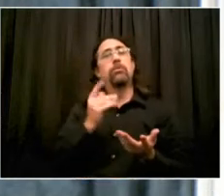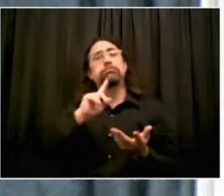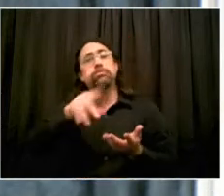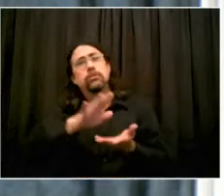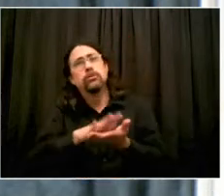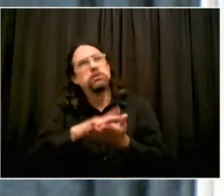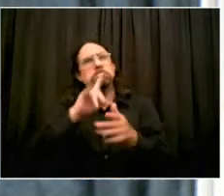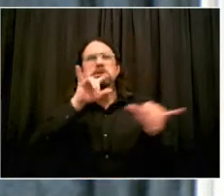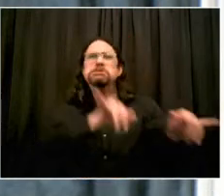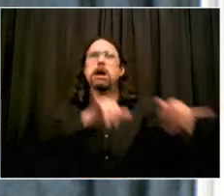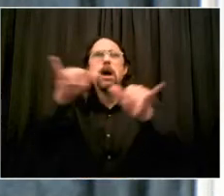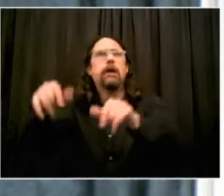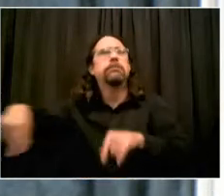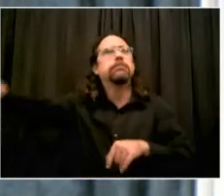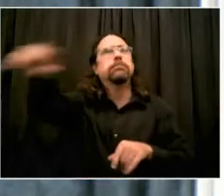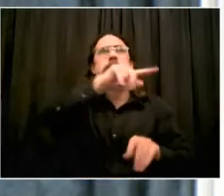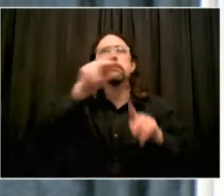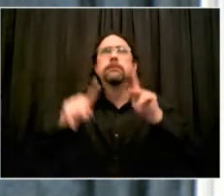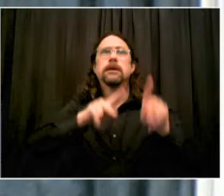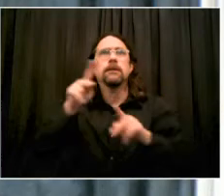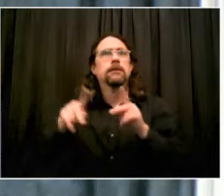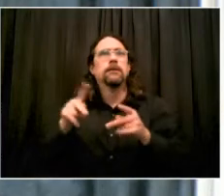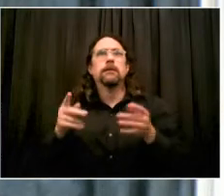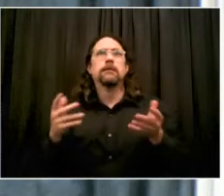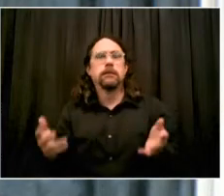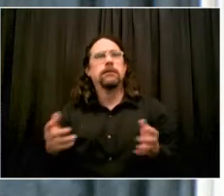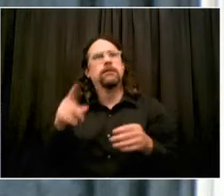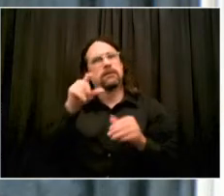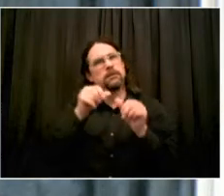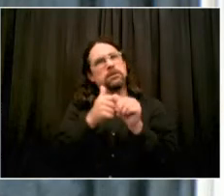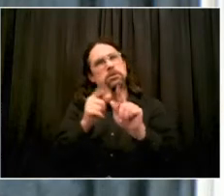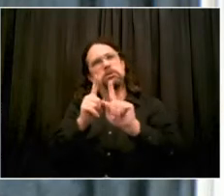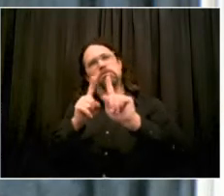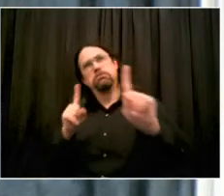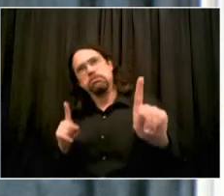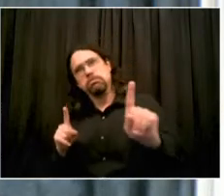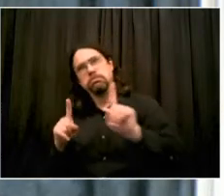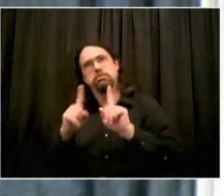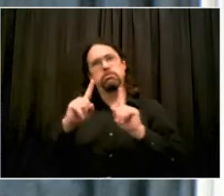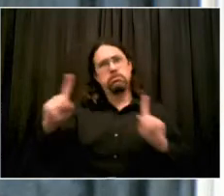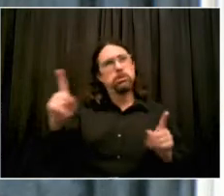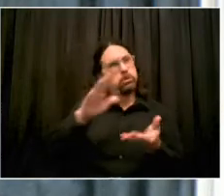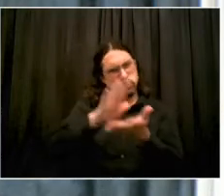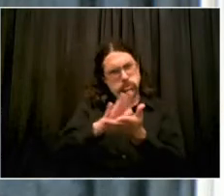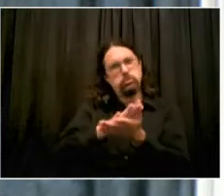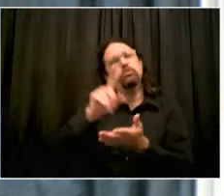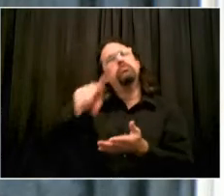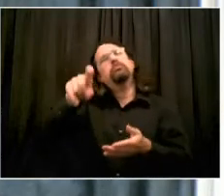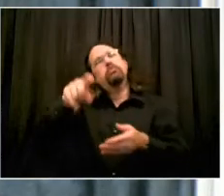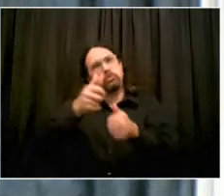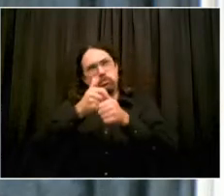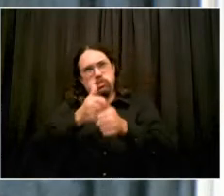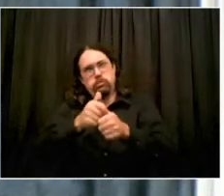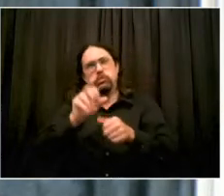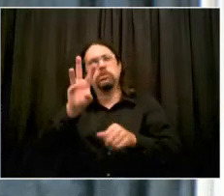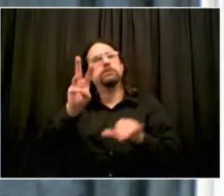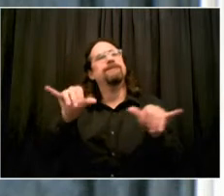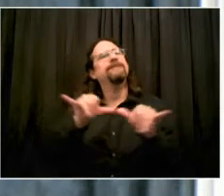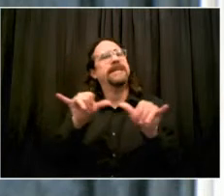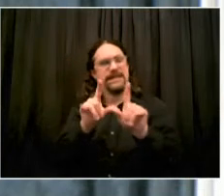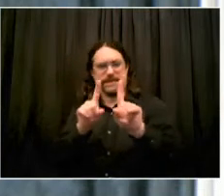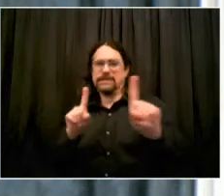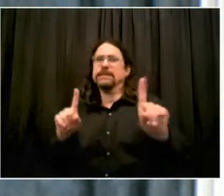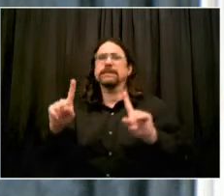on community feedback, if barriers have been erected between people. To wear face coverings in school